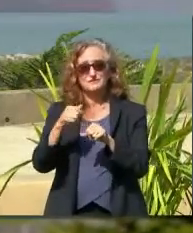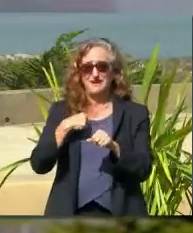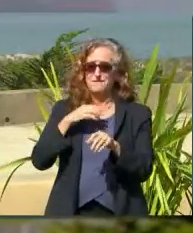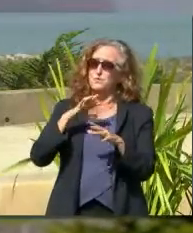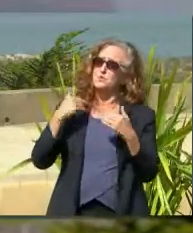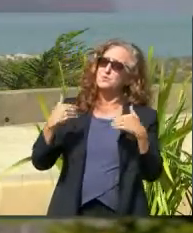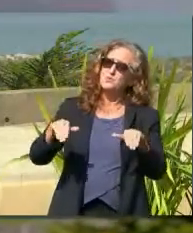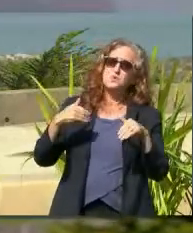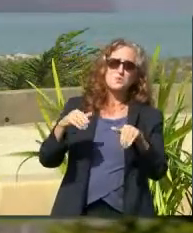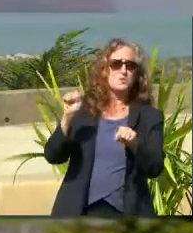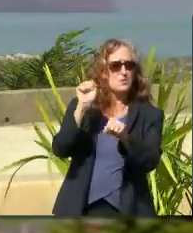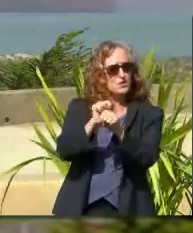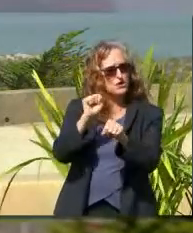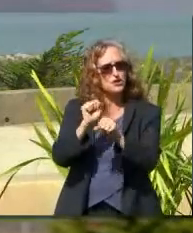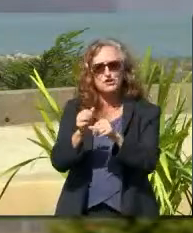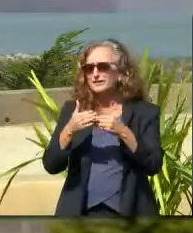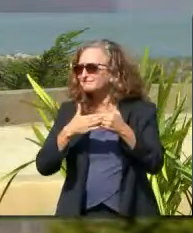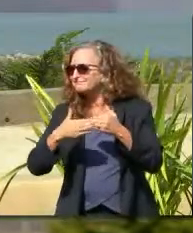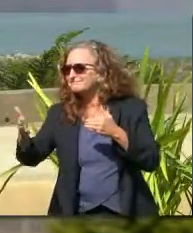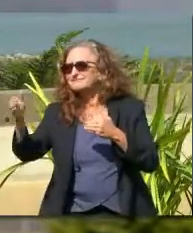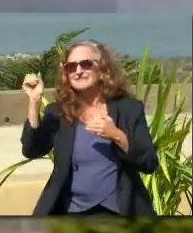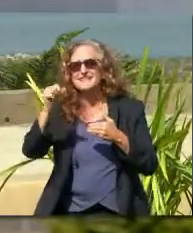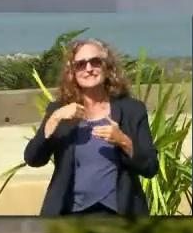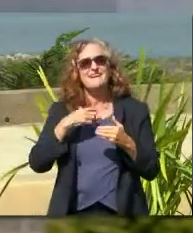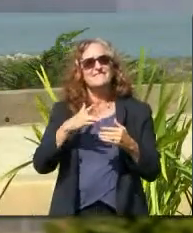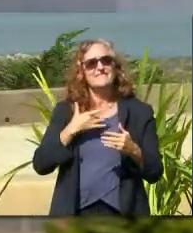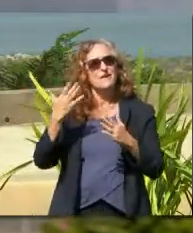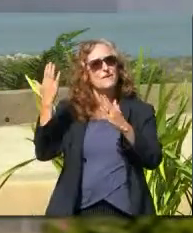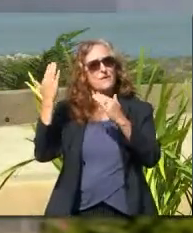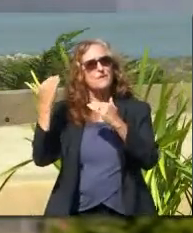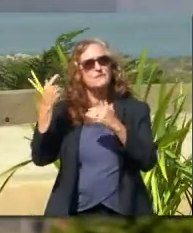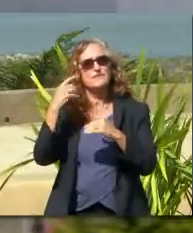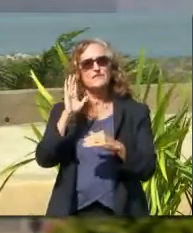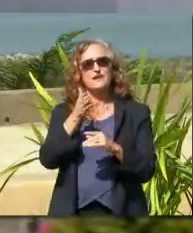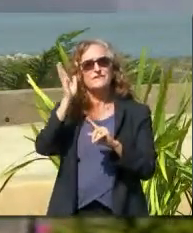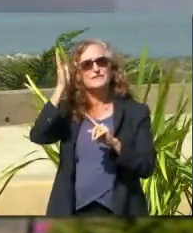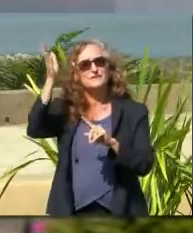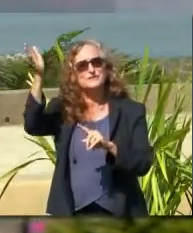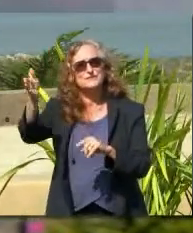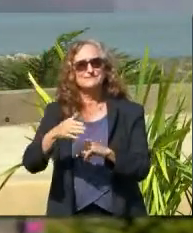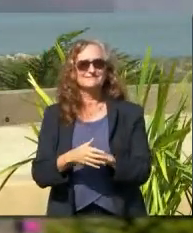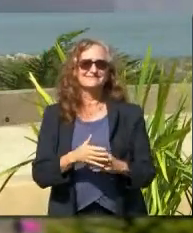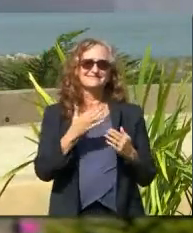work to do, but today gives me hope for the future. Thank you all so much.